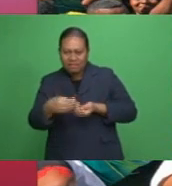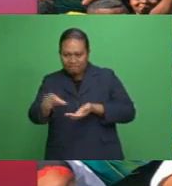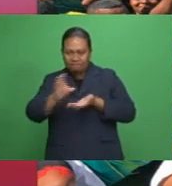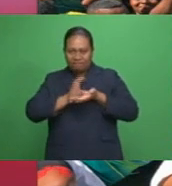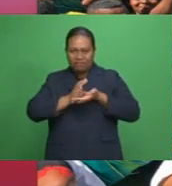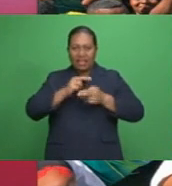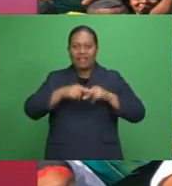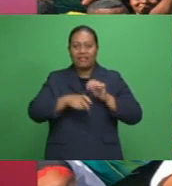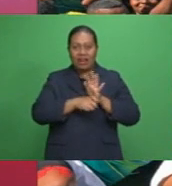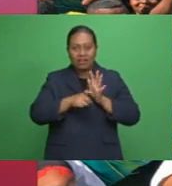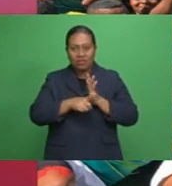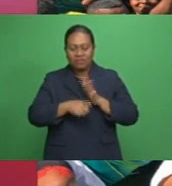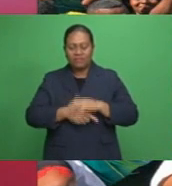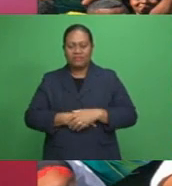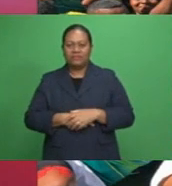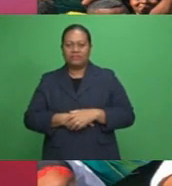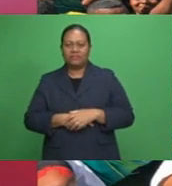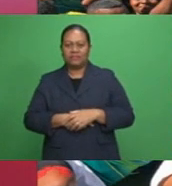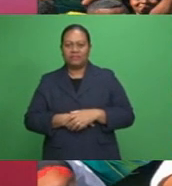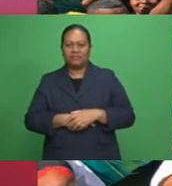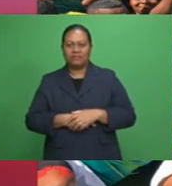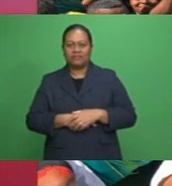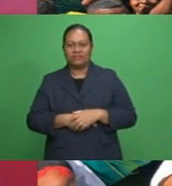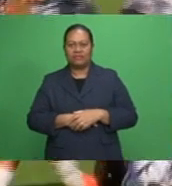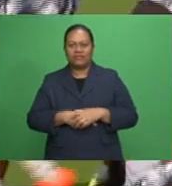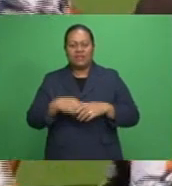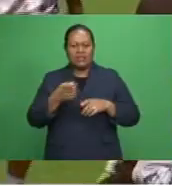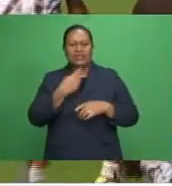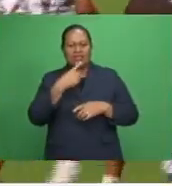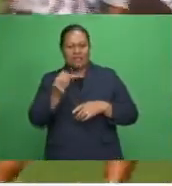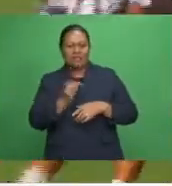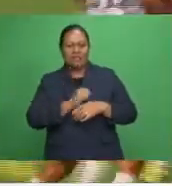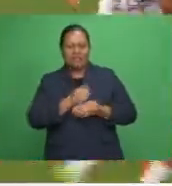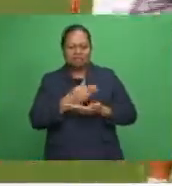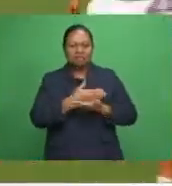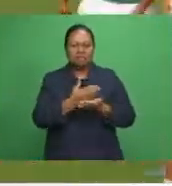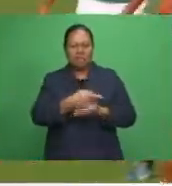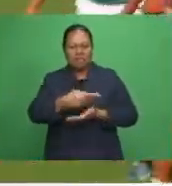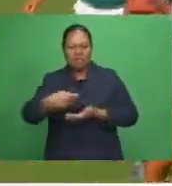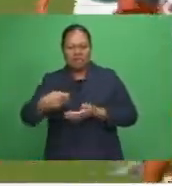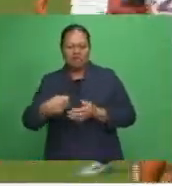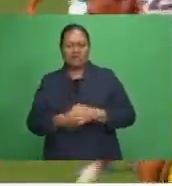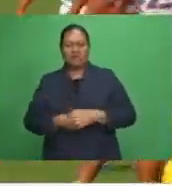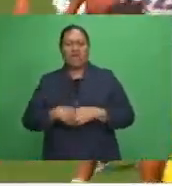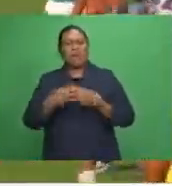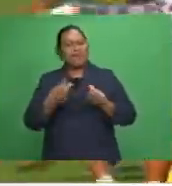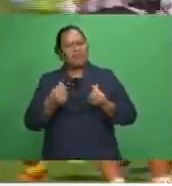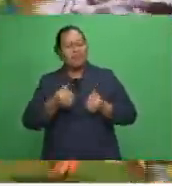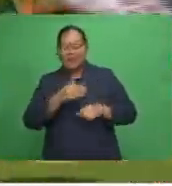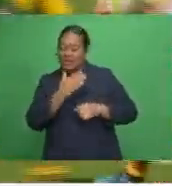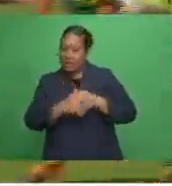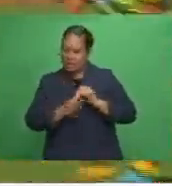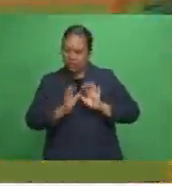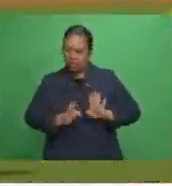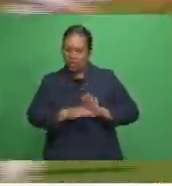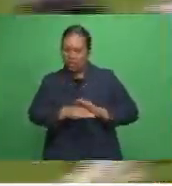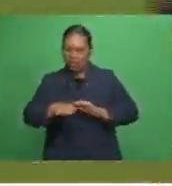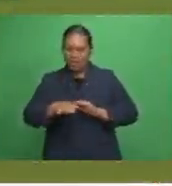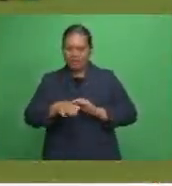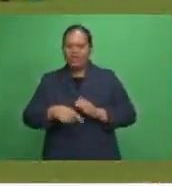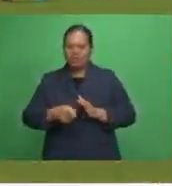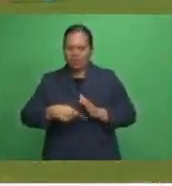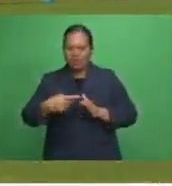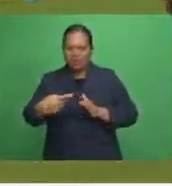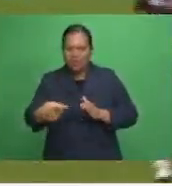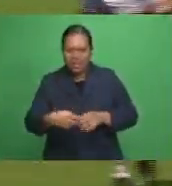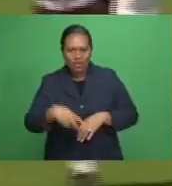FRA, they take their cut. But a shortage of money has not deterred FIJRU's training towards ensuring they retain